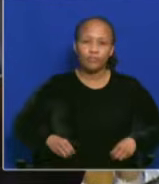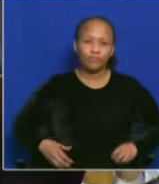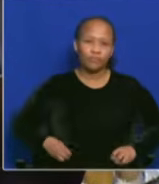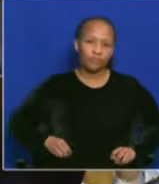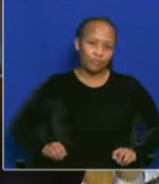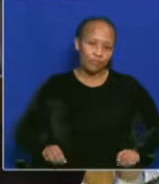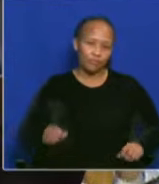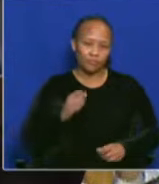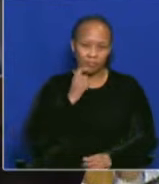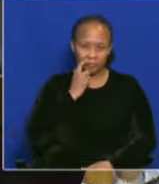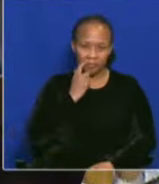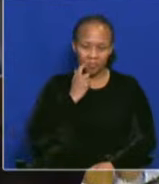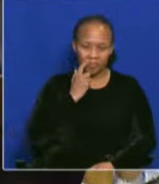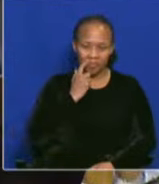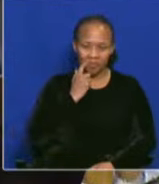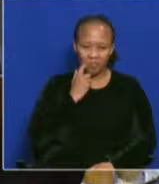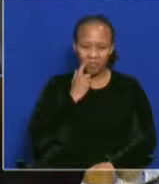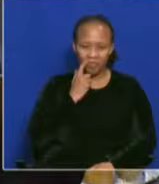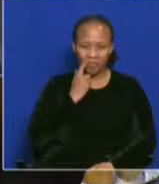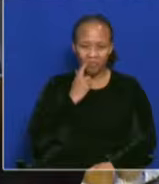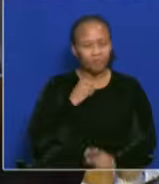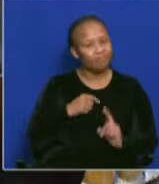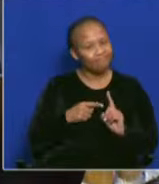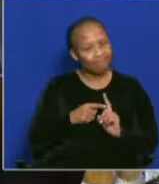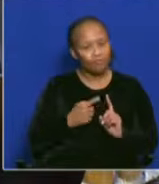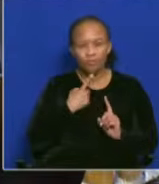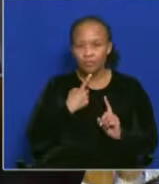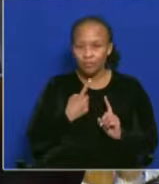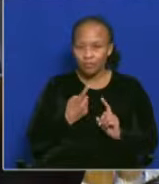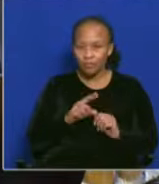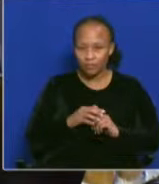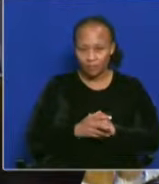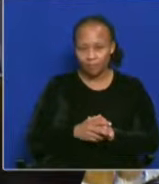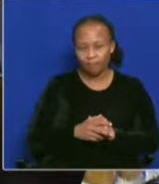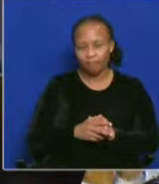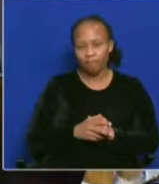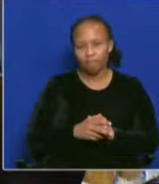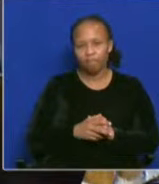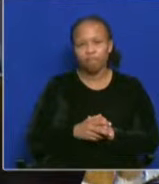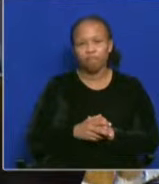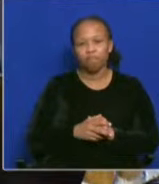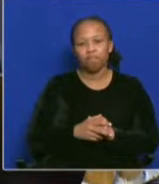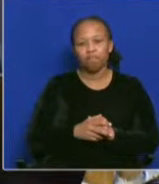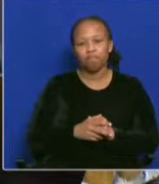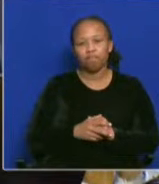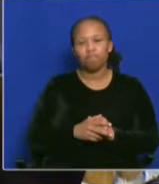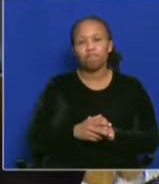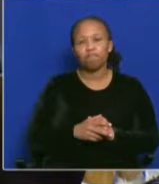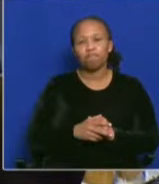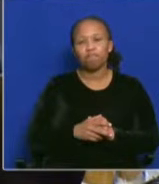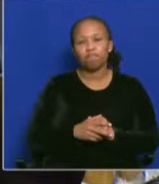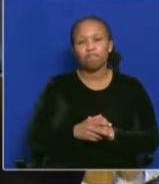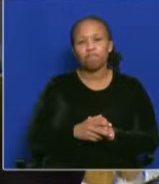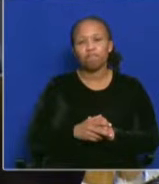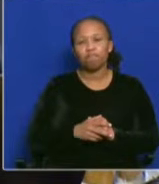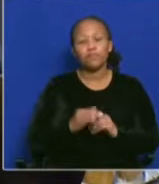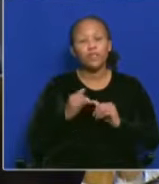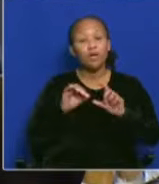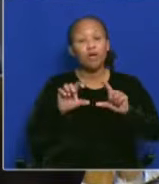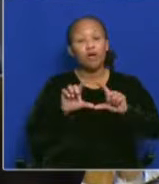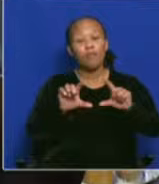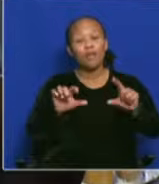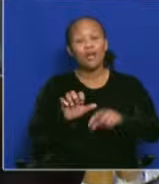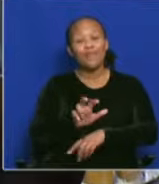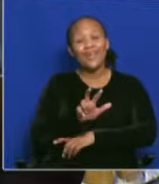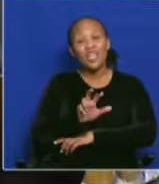He does say in relation to at least one of them that, and you'll see in paragraph 83